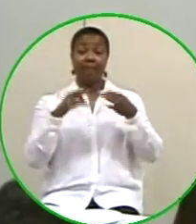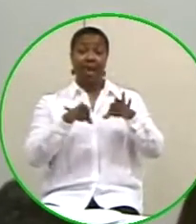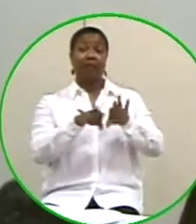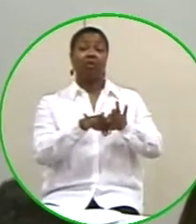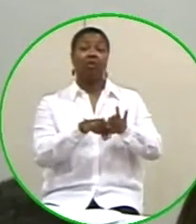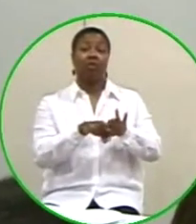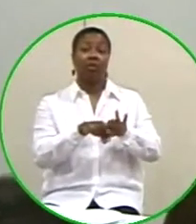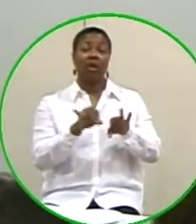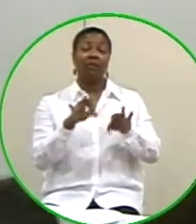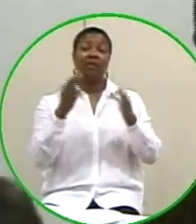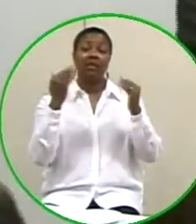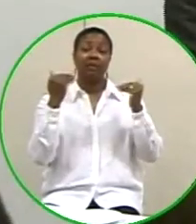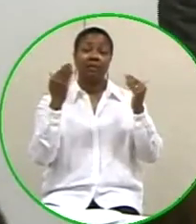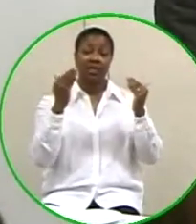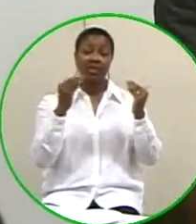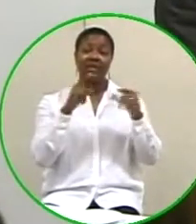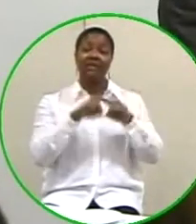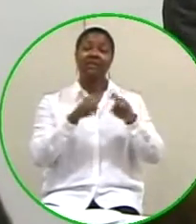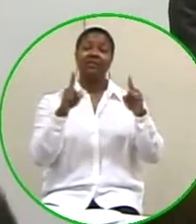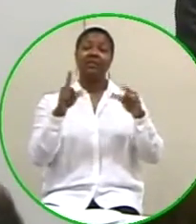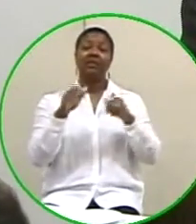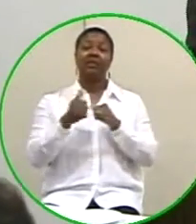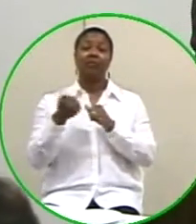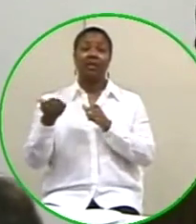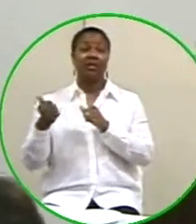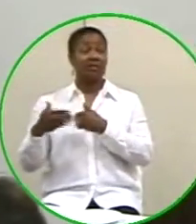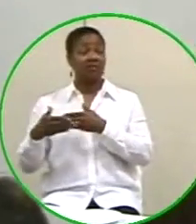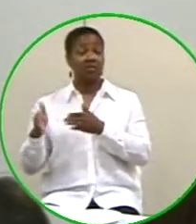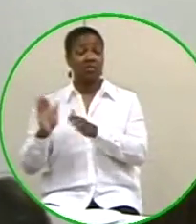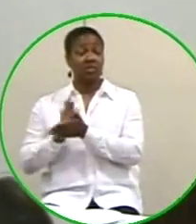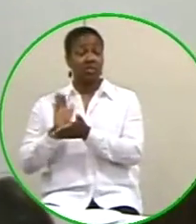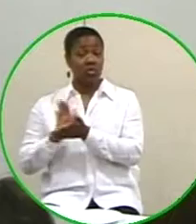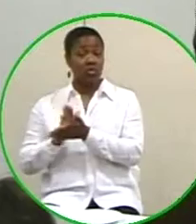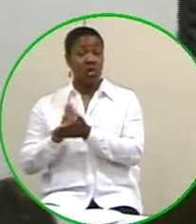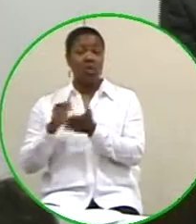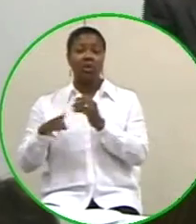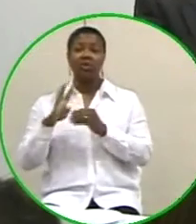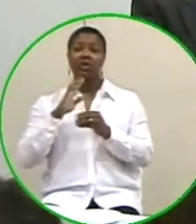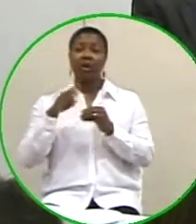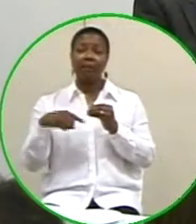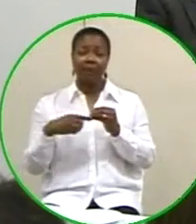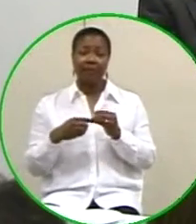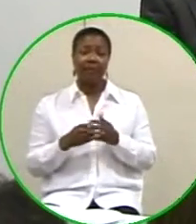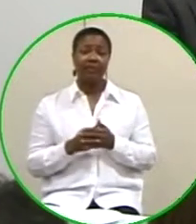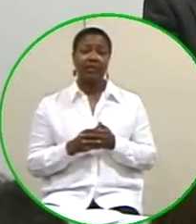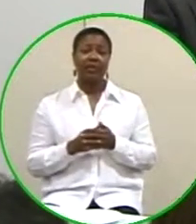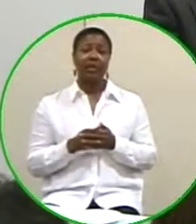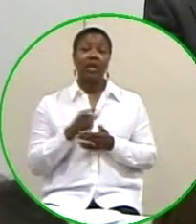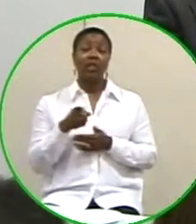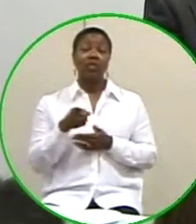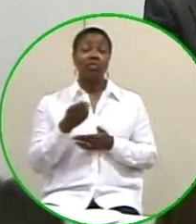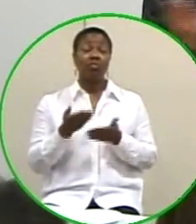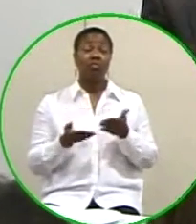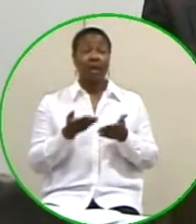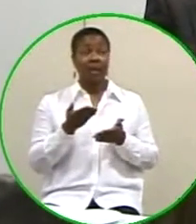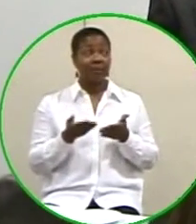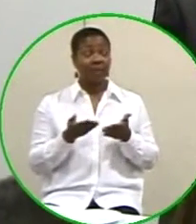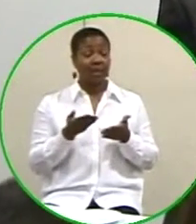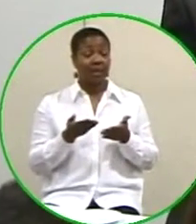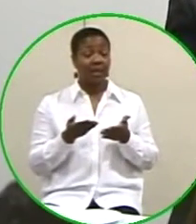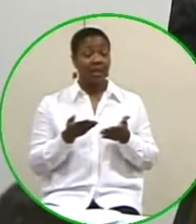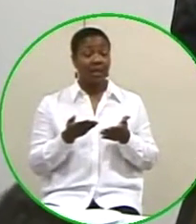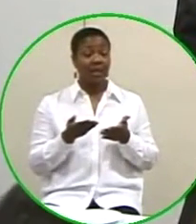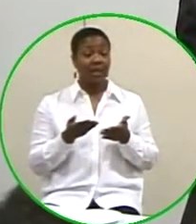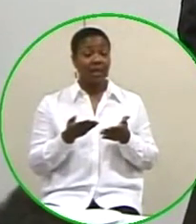matter if the expectations are different in the rest of the school, one of the things to talk to them about is you may be